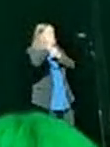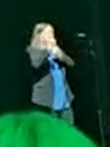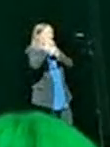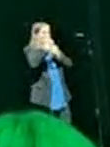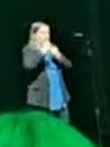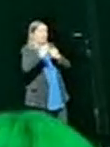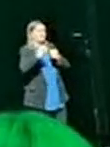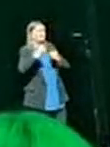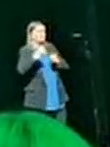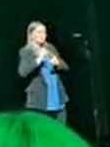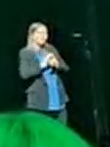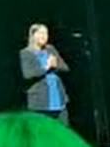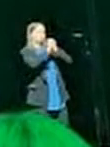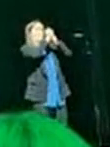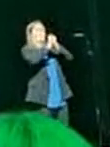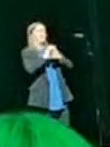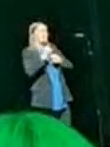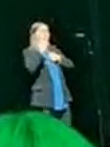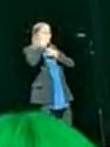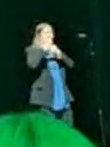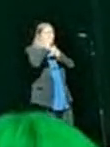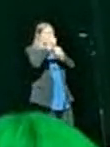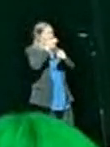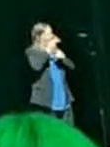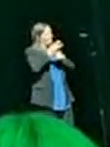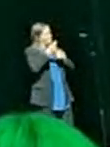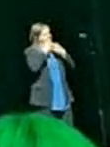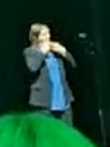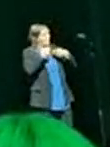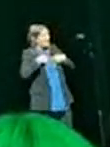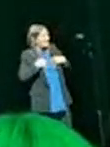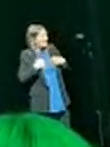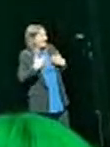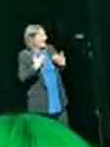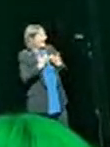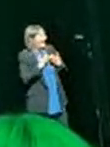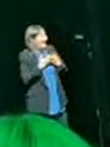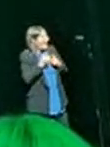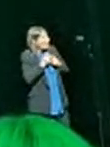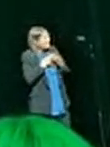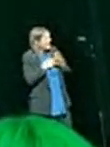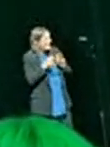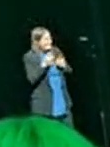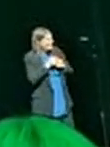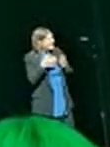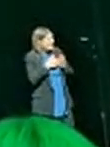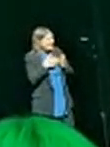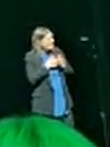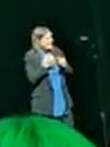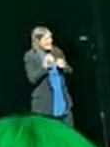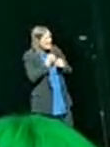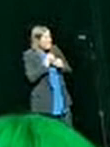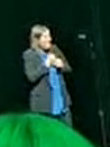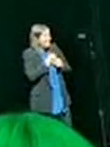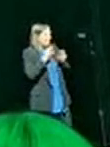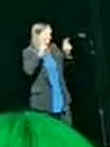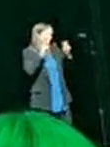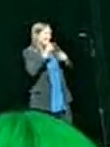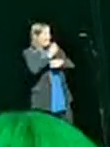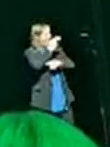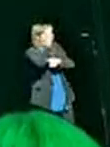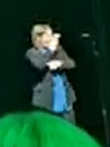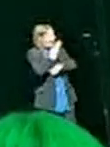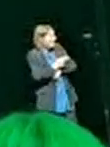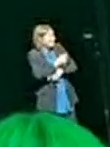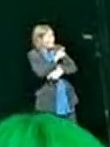champion boxer. And he often used to say to me, "How's David? Is he still making art?"